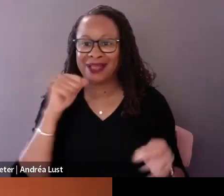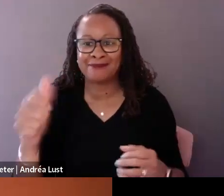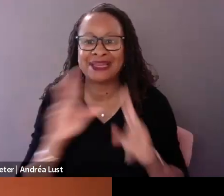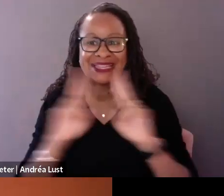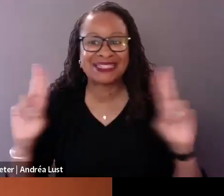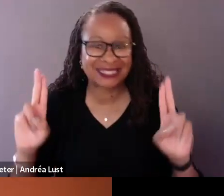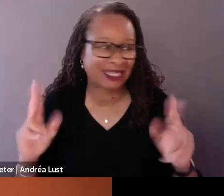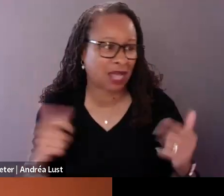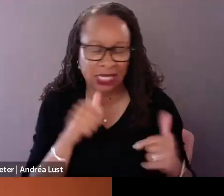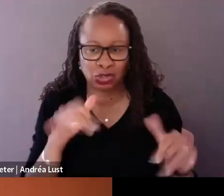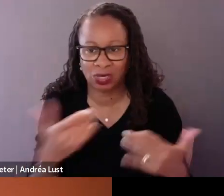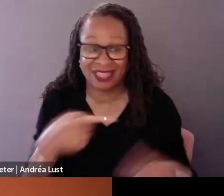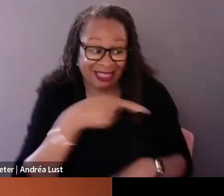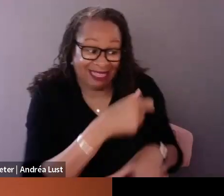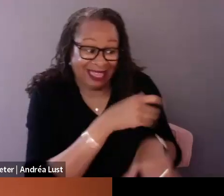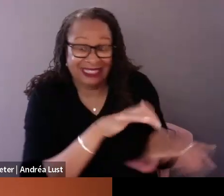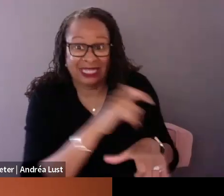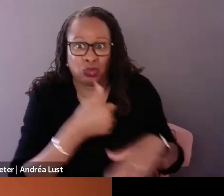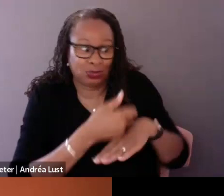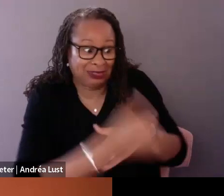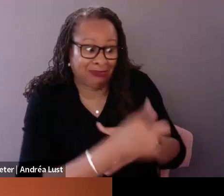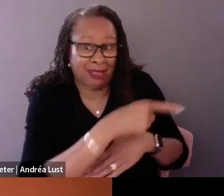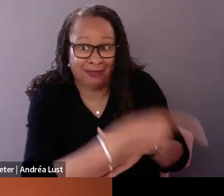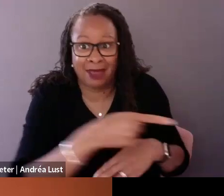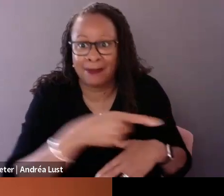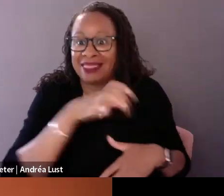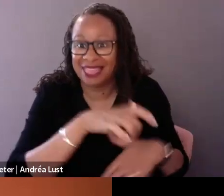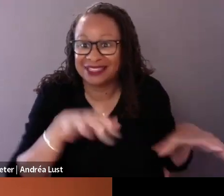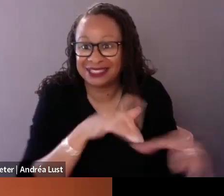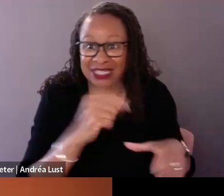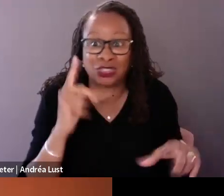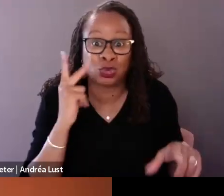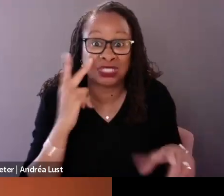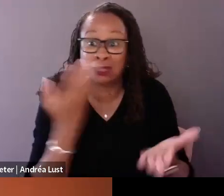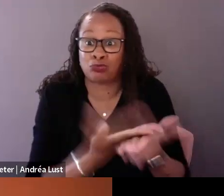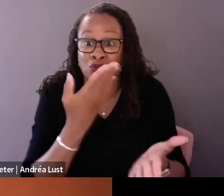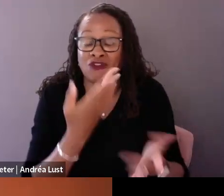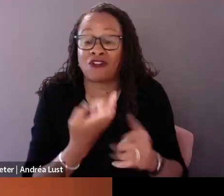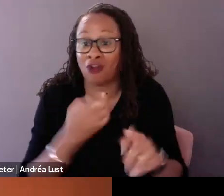free from this conspiracy that had been ruining his life. Ultimately, Larry was